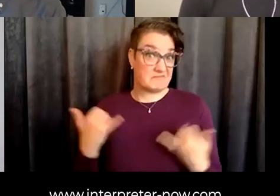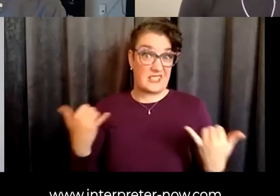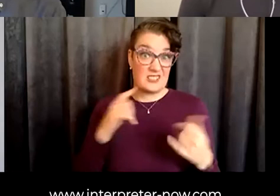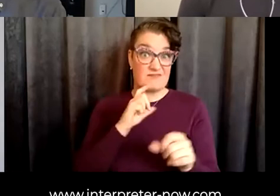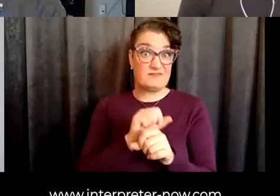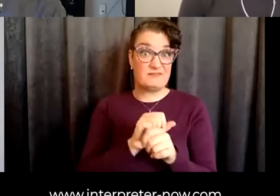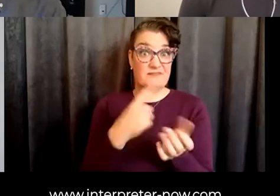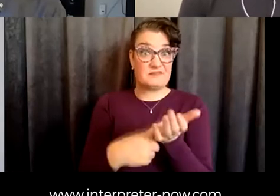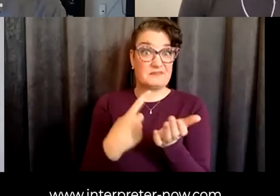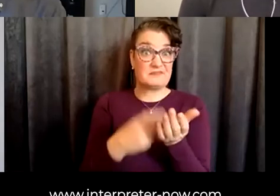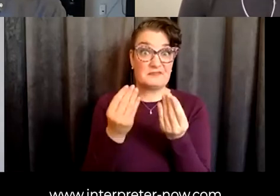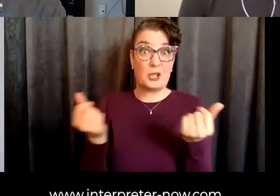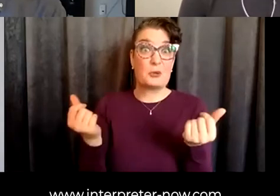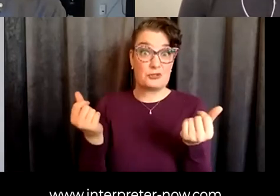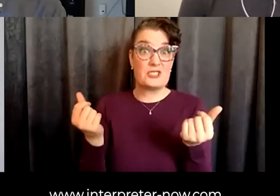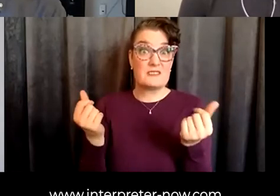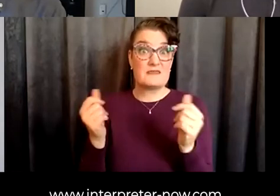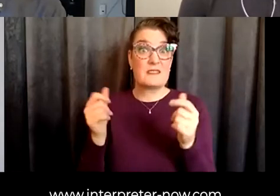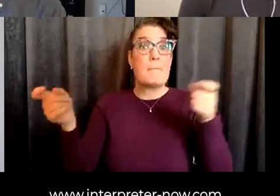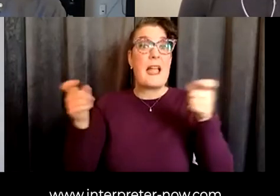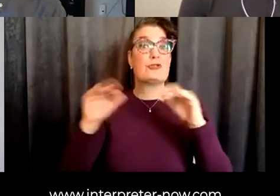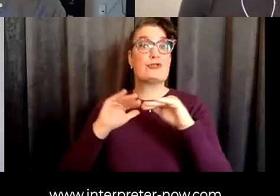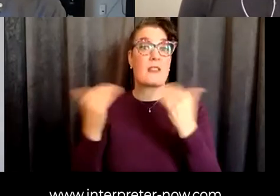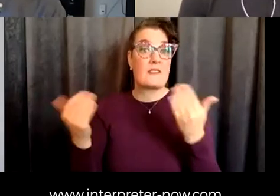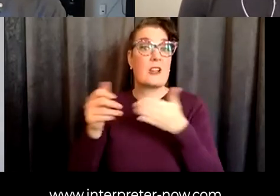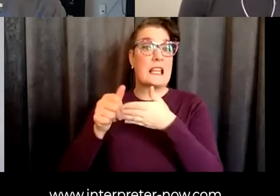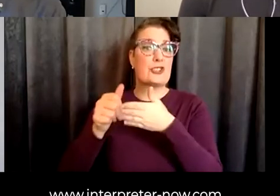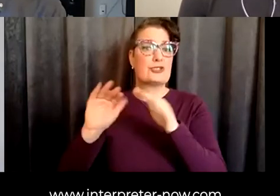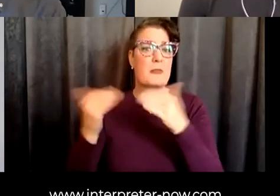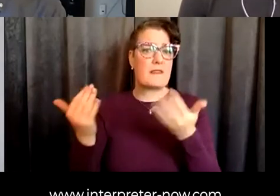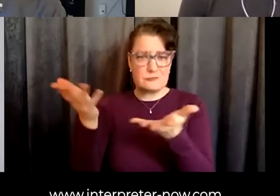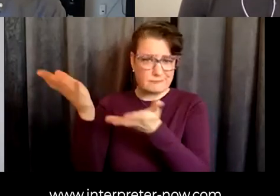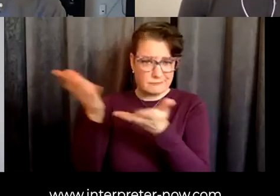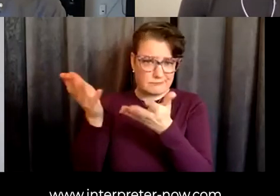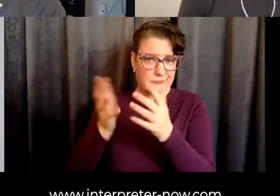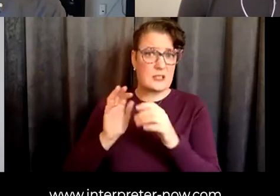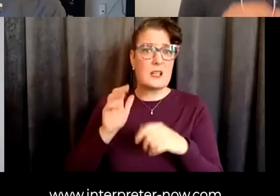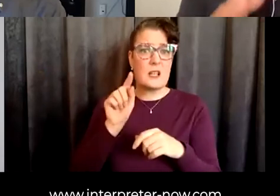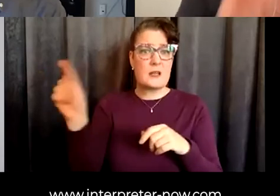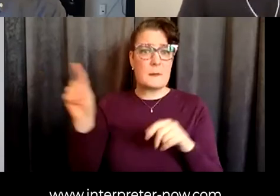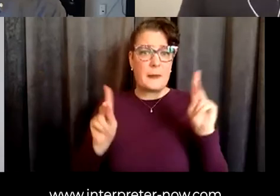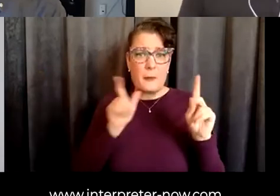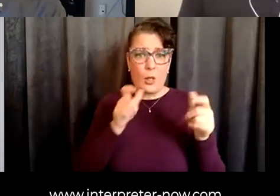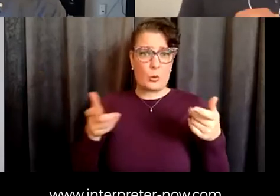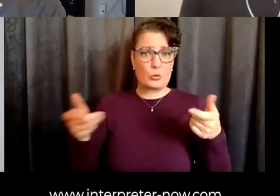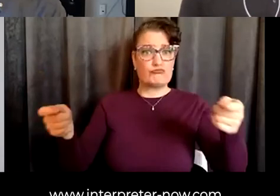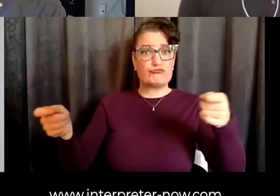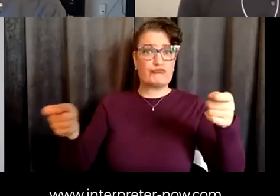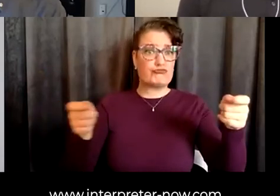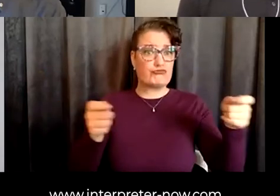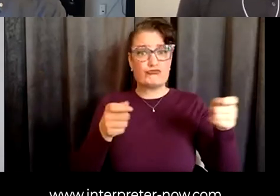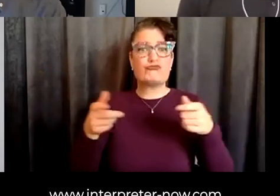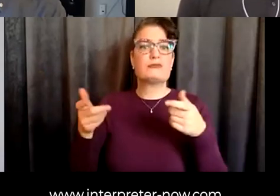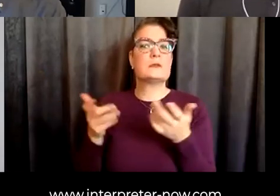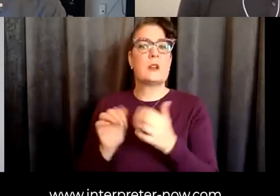Let's talk about solutions at the manager level and at the leadership level. What can people who are managing people do to